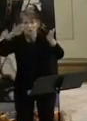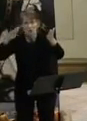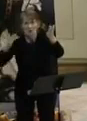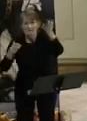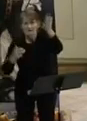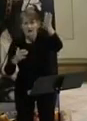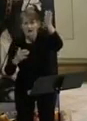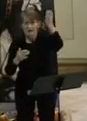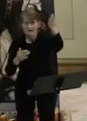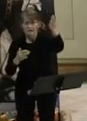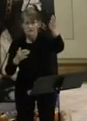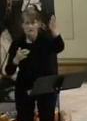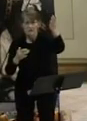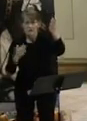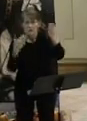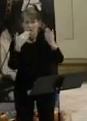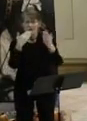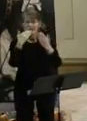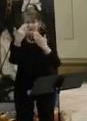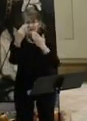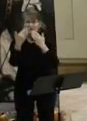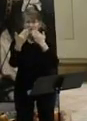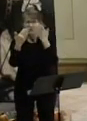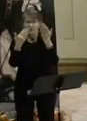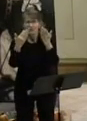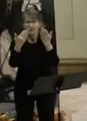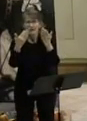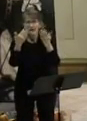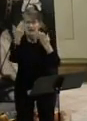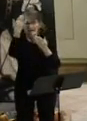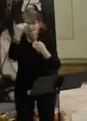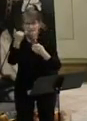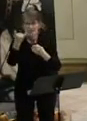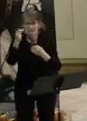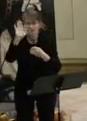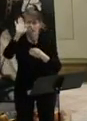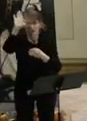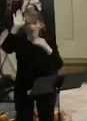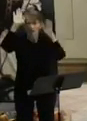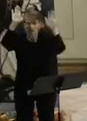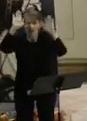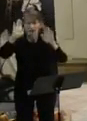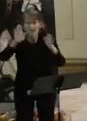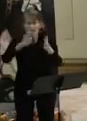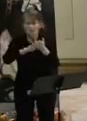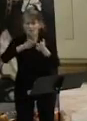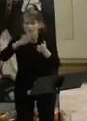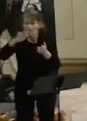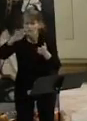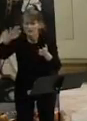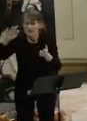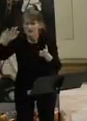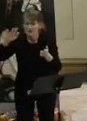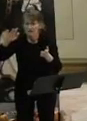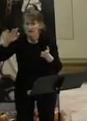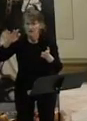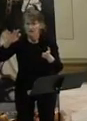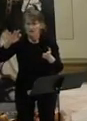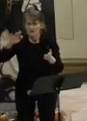we glorify you. We give you thanks for your great